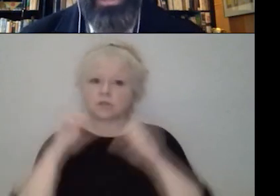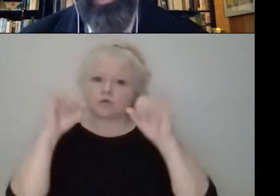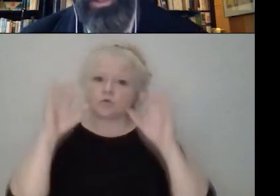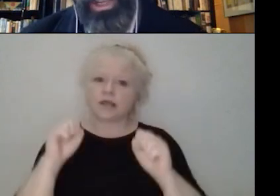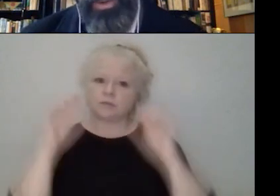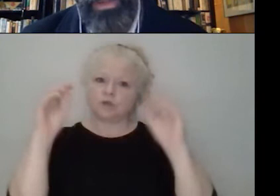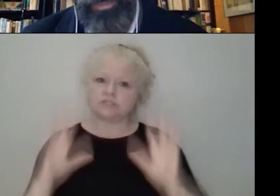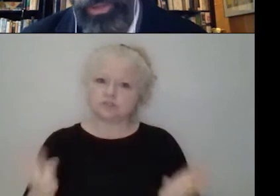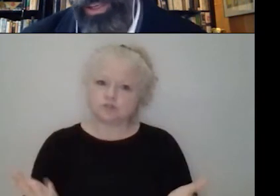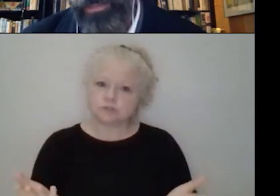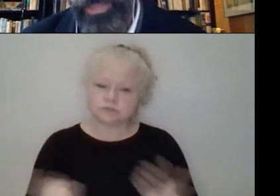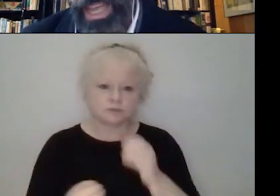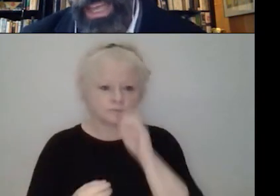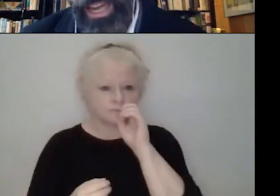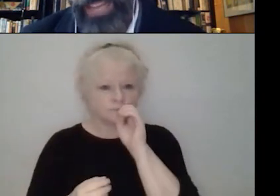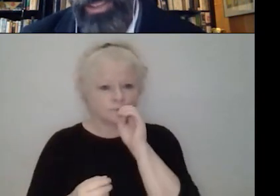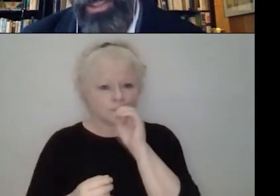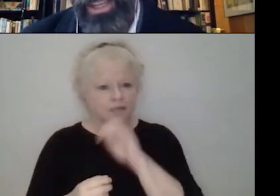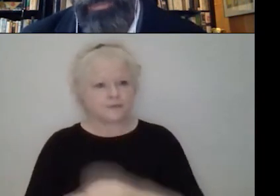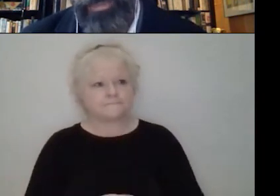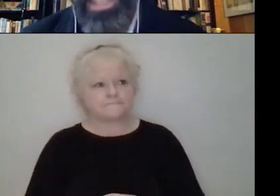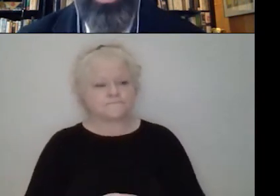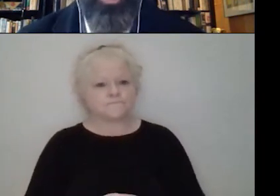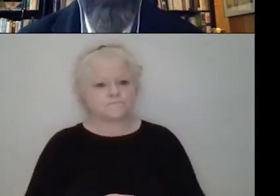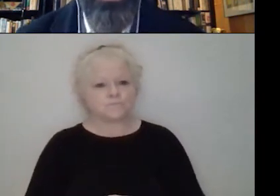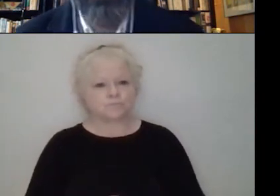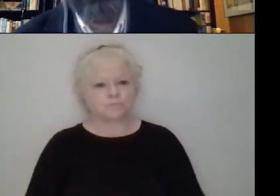school. Especially, I remember I